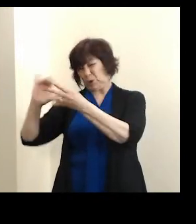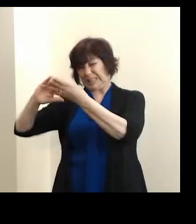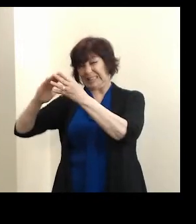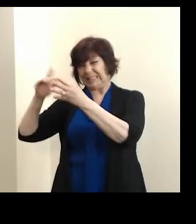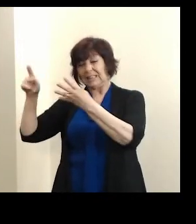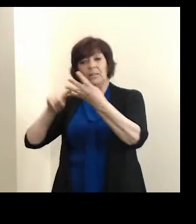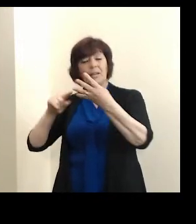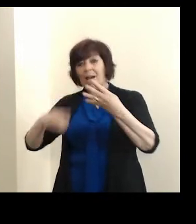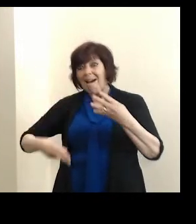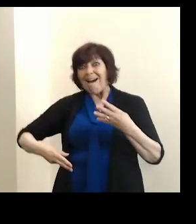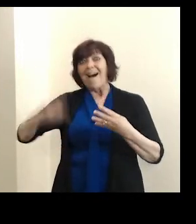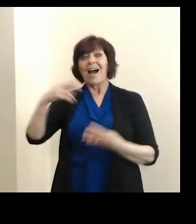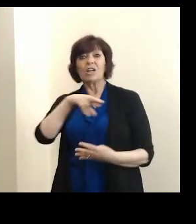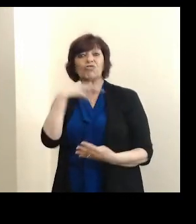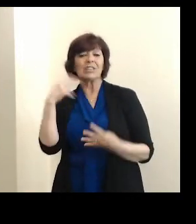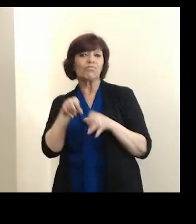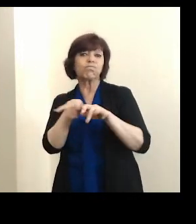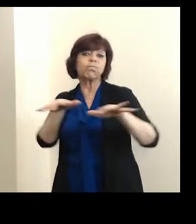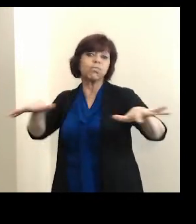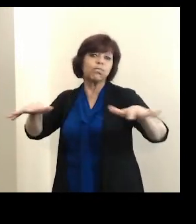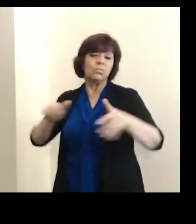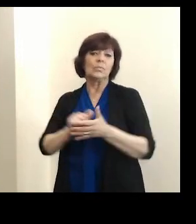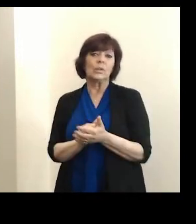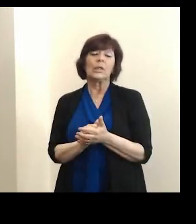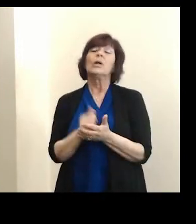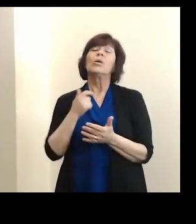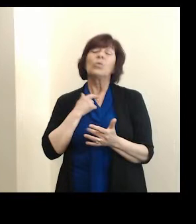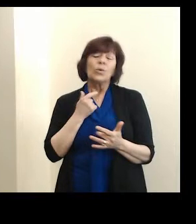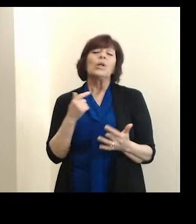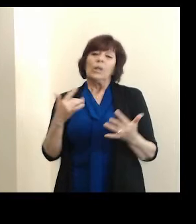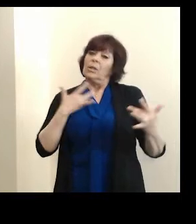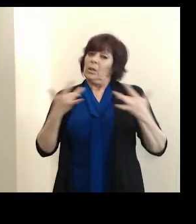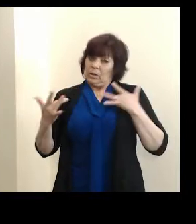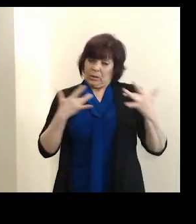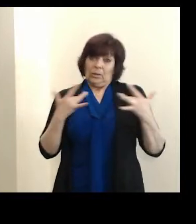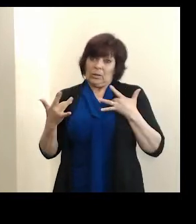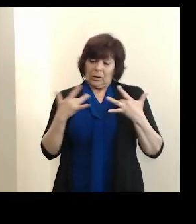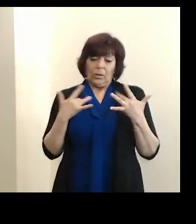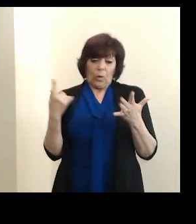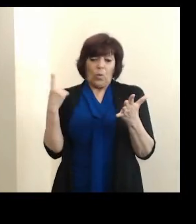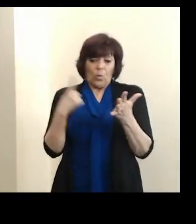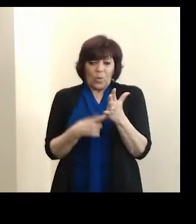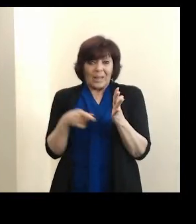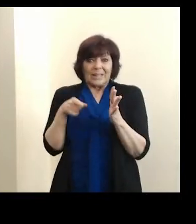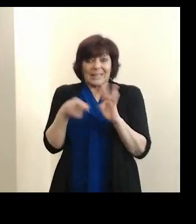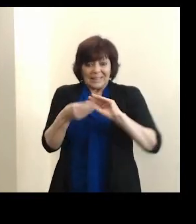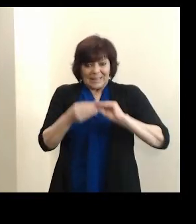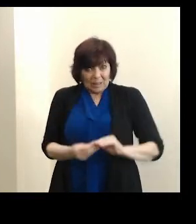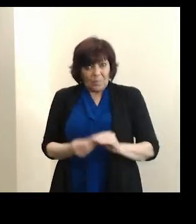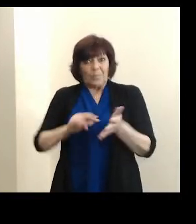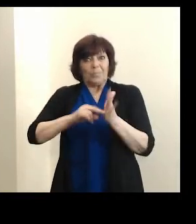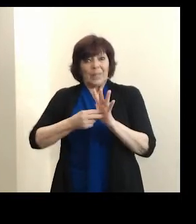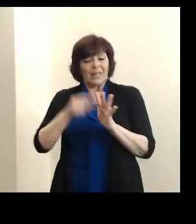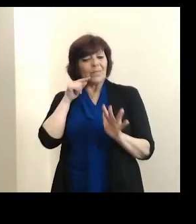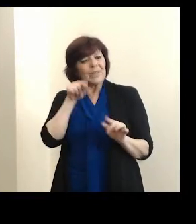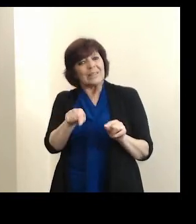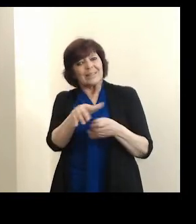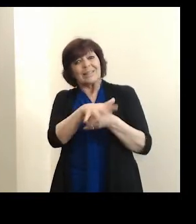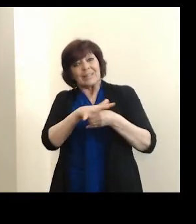that are all a higher risk of transmission. So we're very worried about what this means for our region in the next few